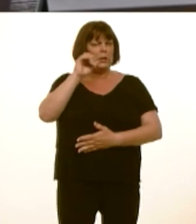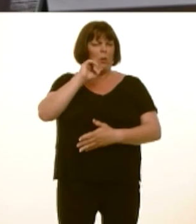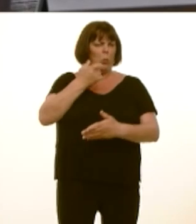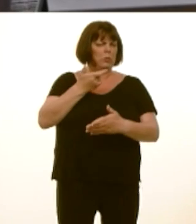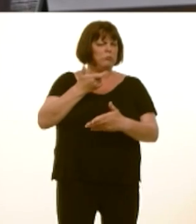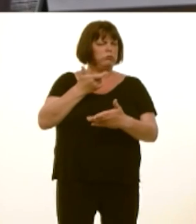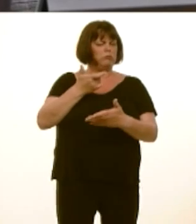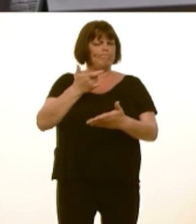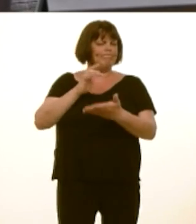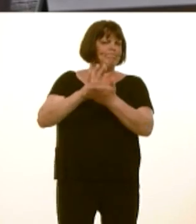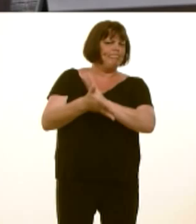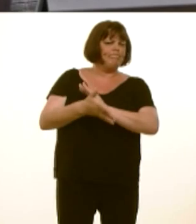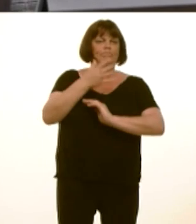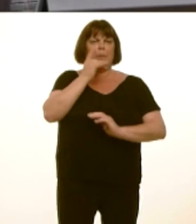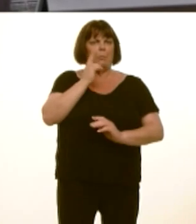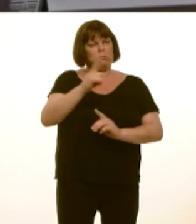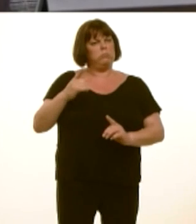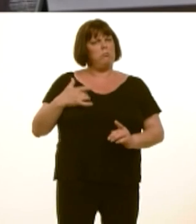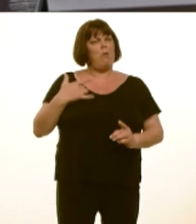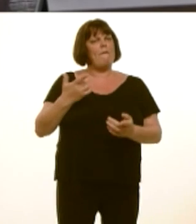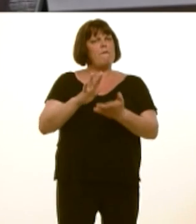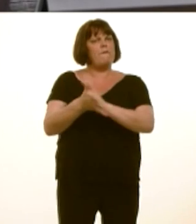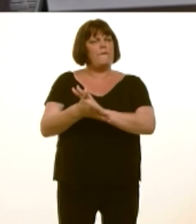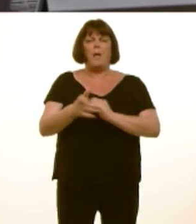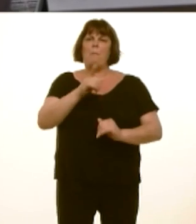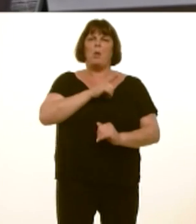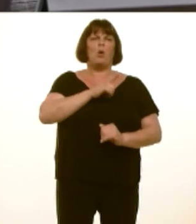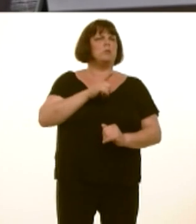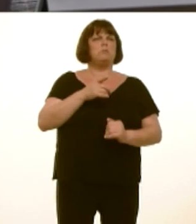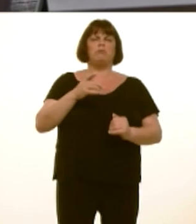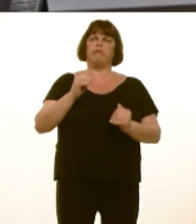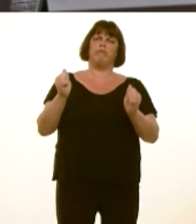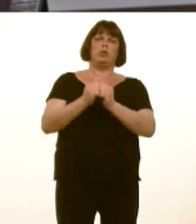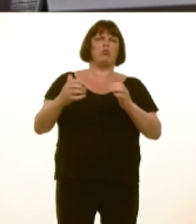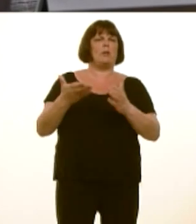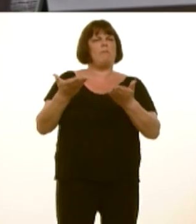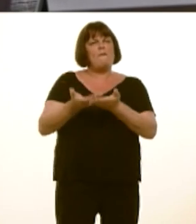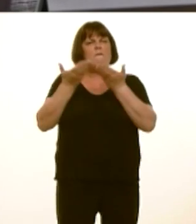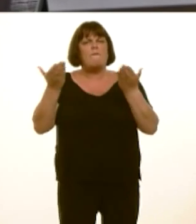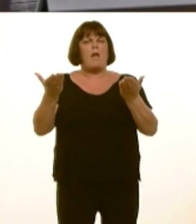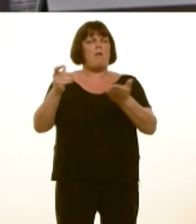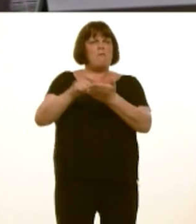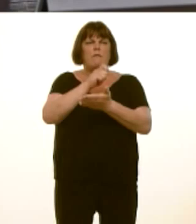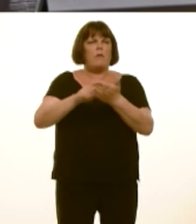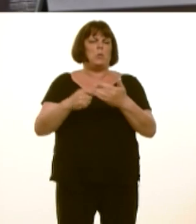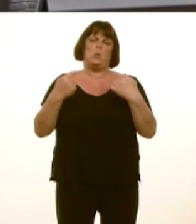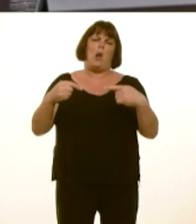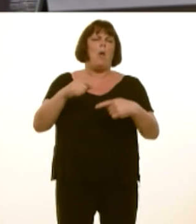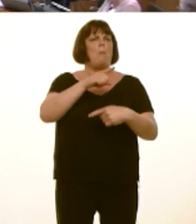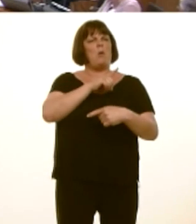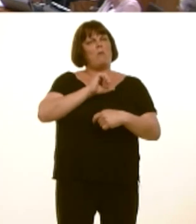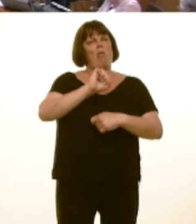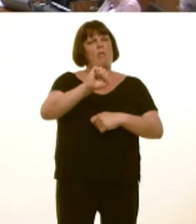to claim that democracy is alien to their own particular interpretation of religious